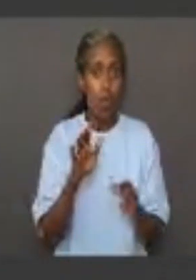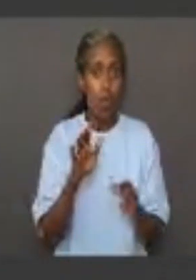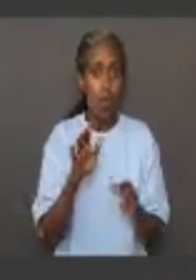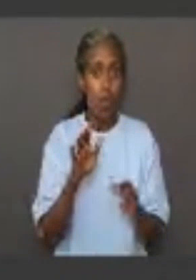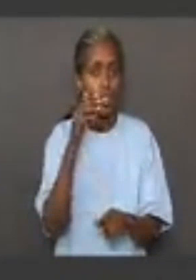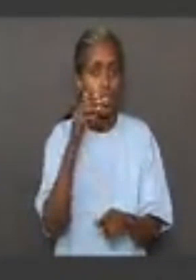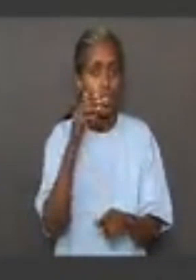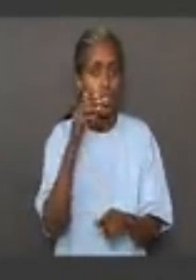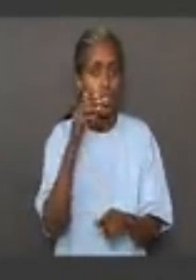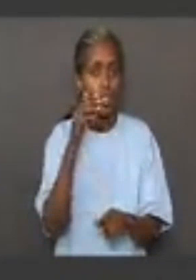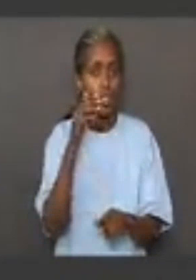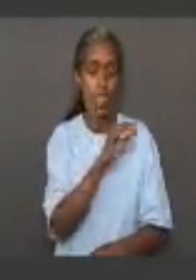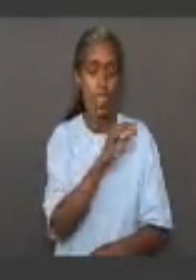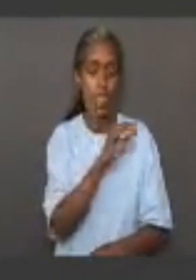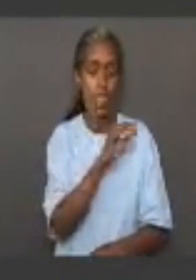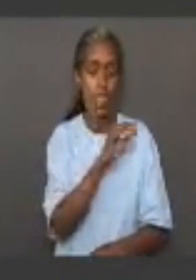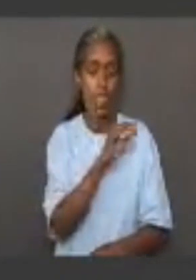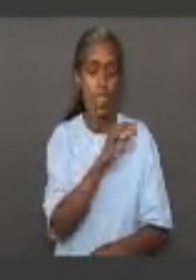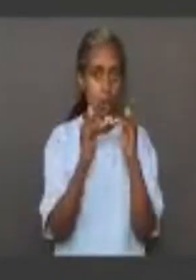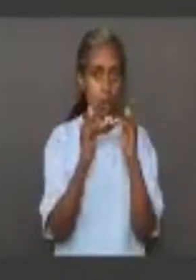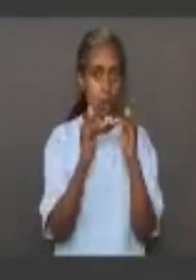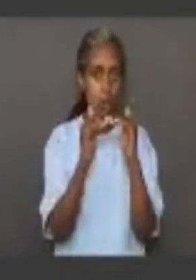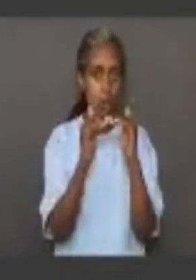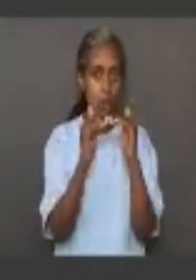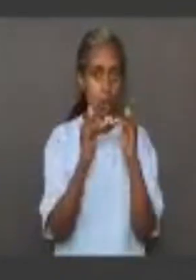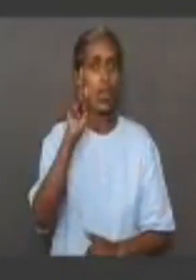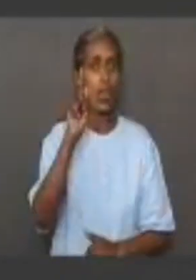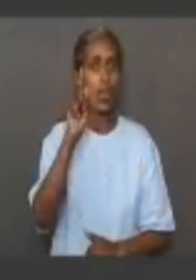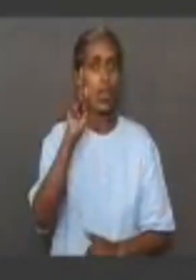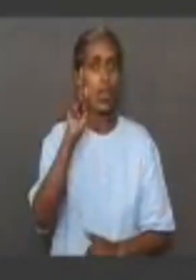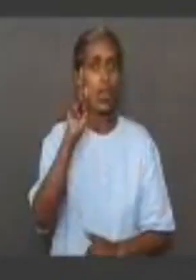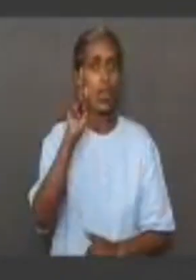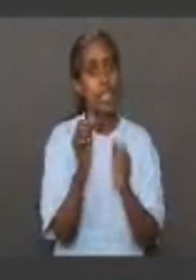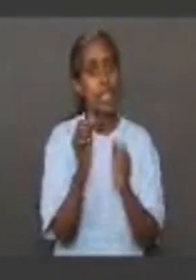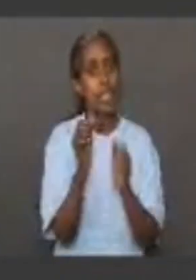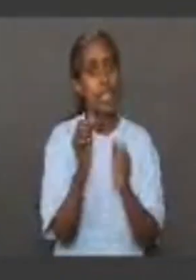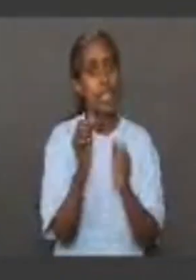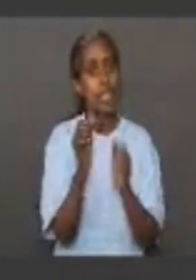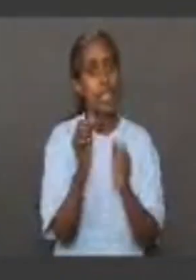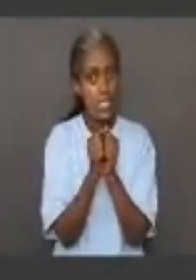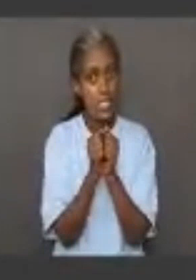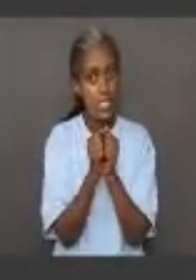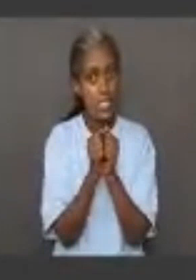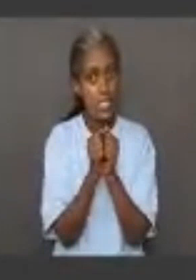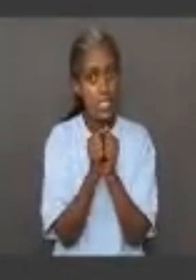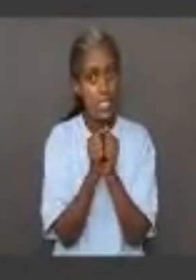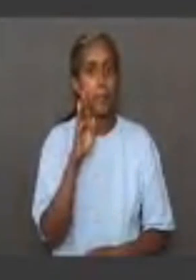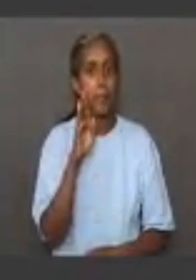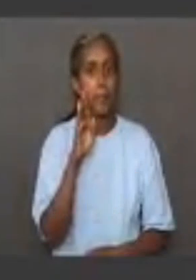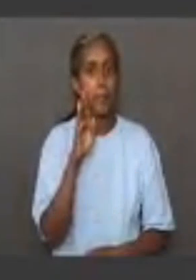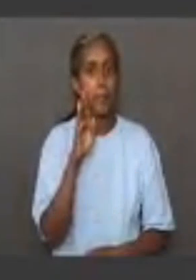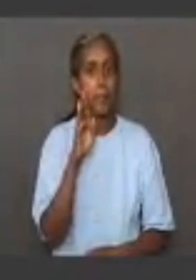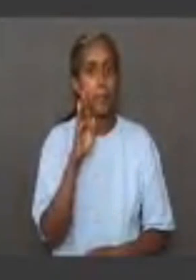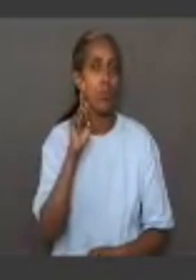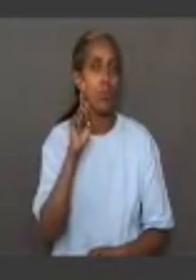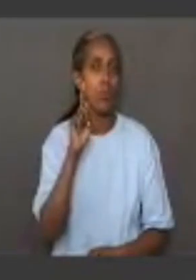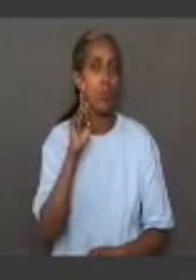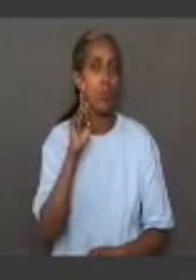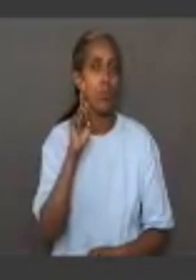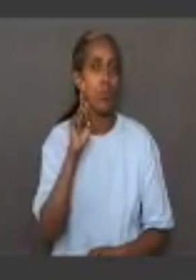equals A complement intersected with B complement.